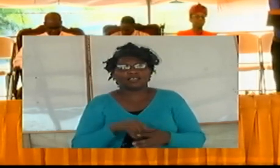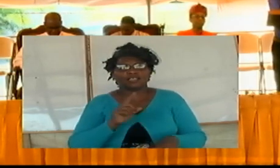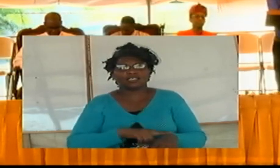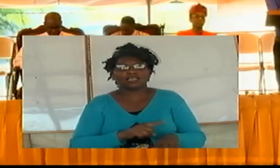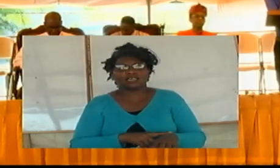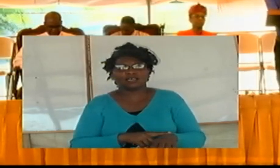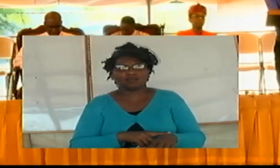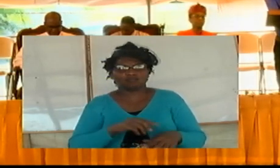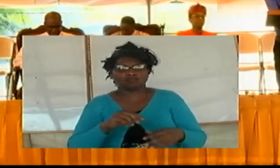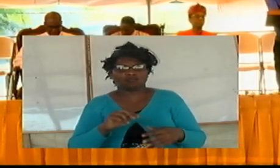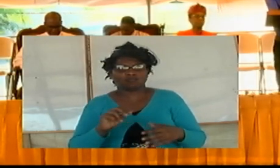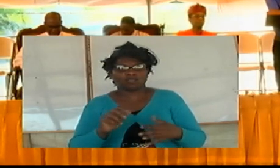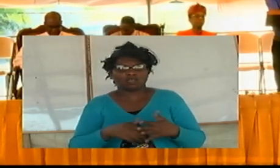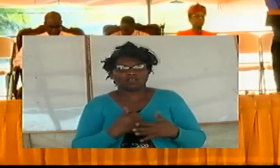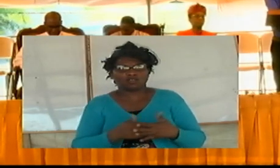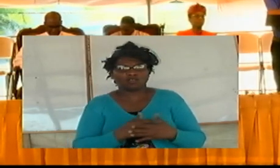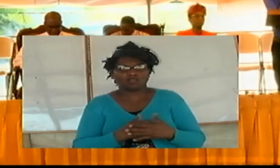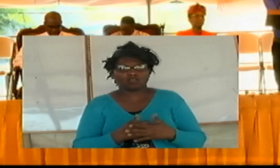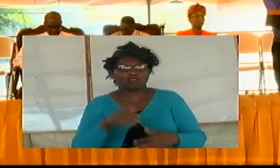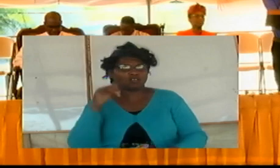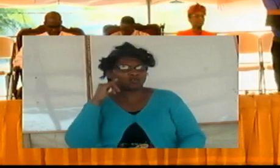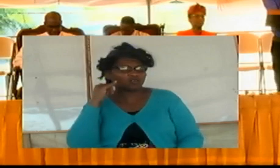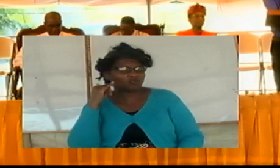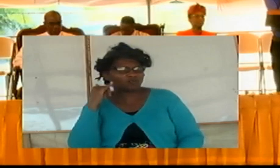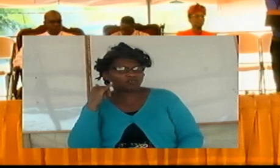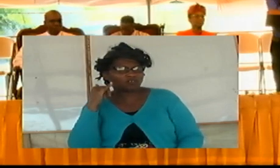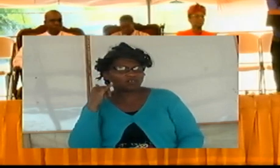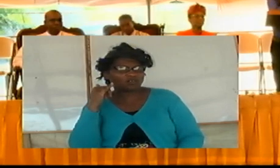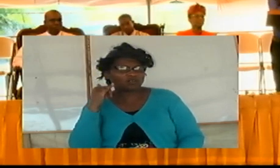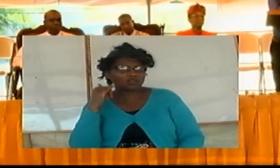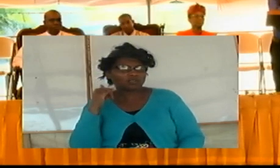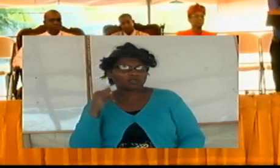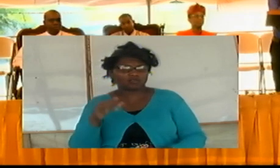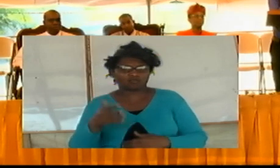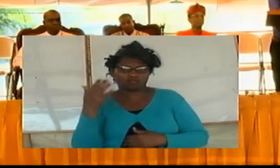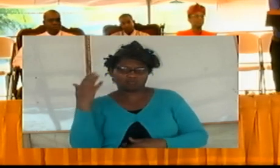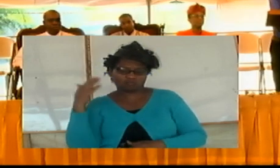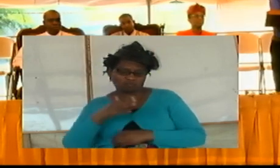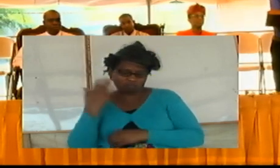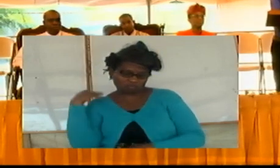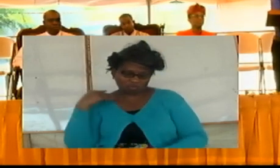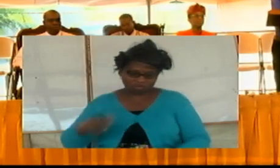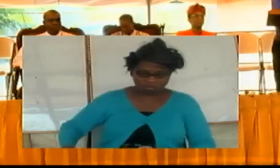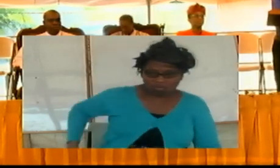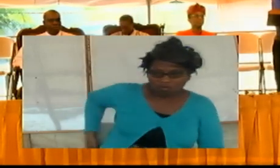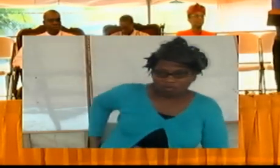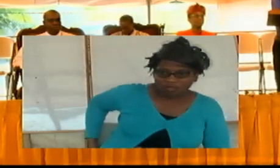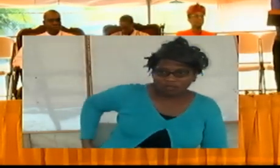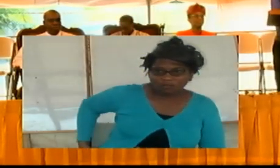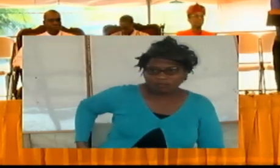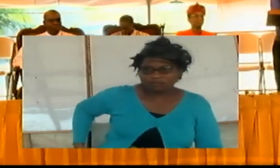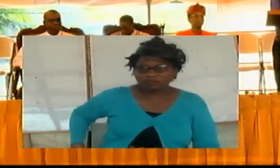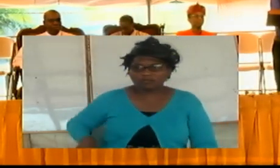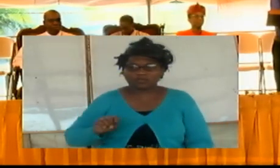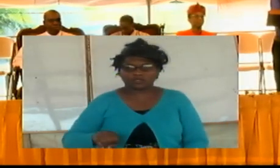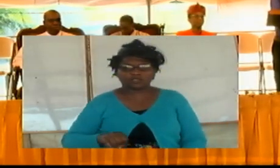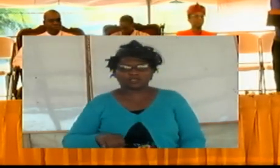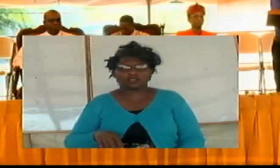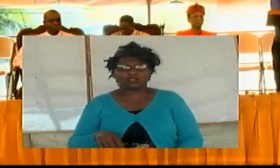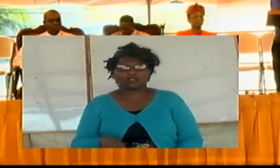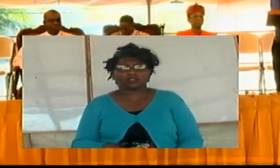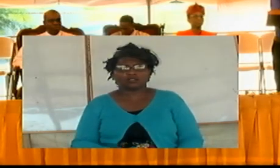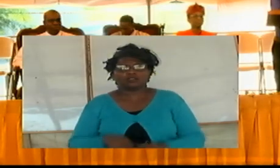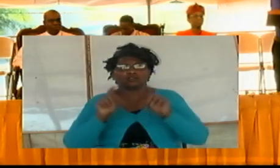that. And I was, you know, reaching my hand to the back of my pocket, and I'm saying, boy, really, this is a come to, because I went on the work and travel program,